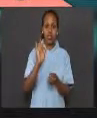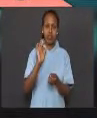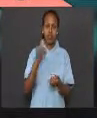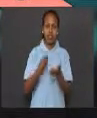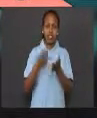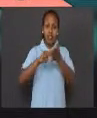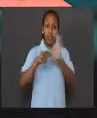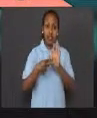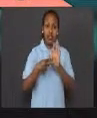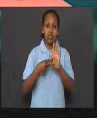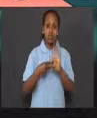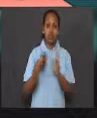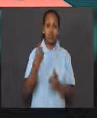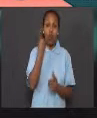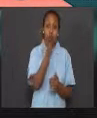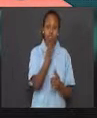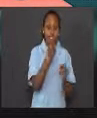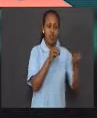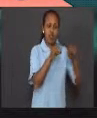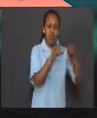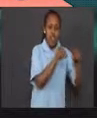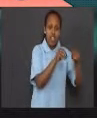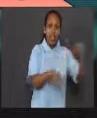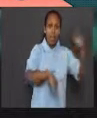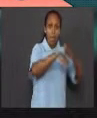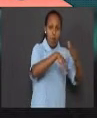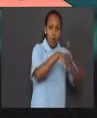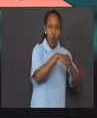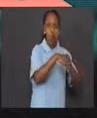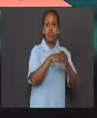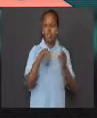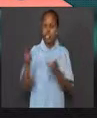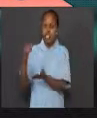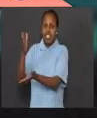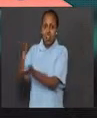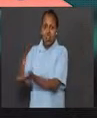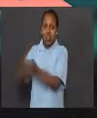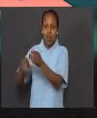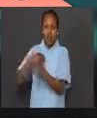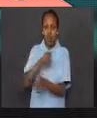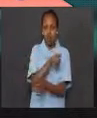This means that once the moving ball hits the stationary ball